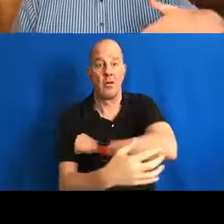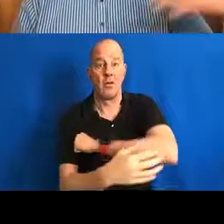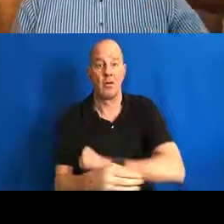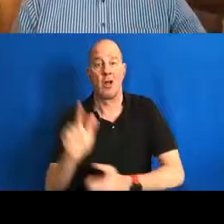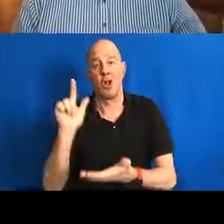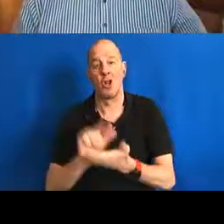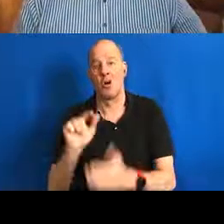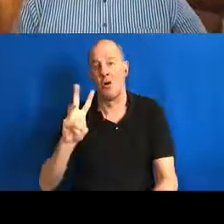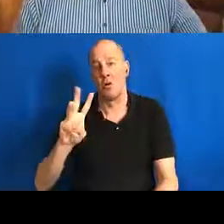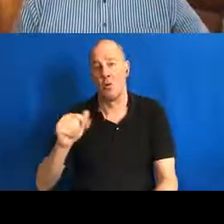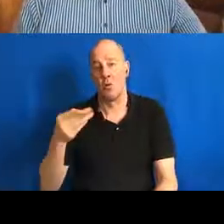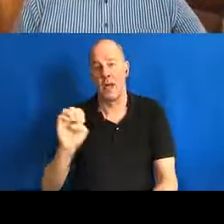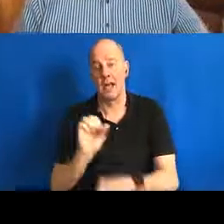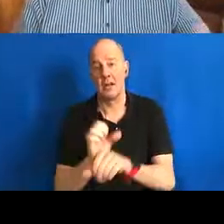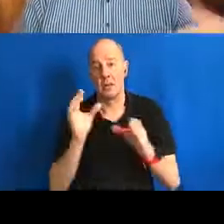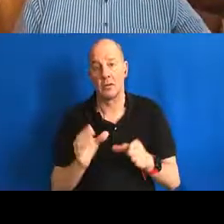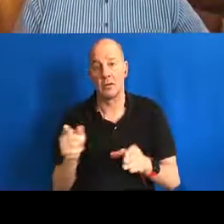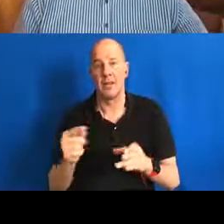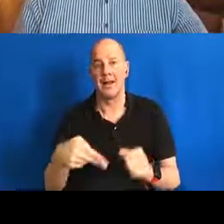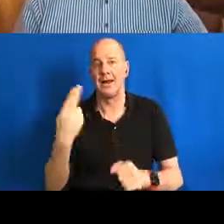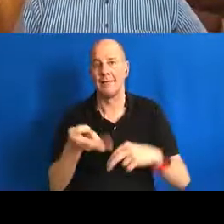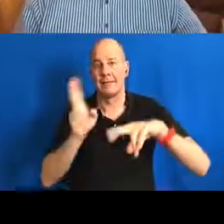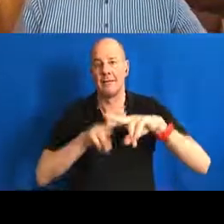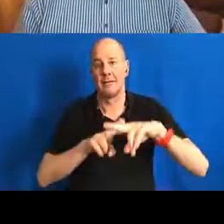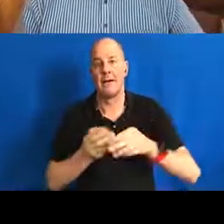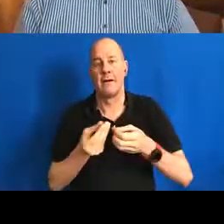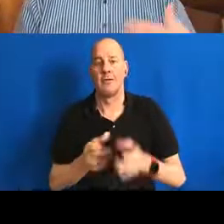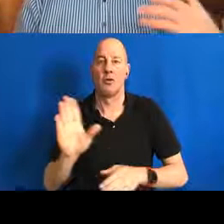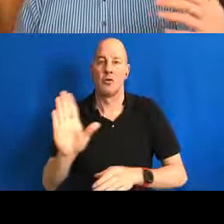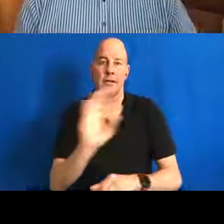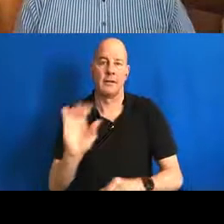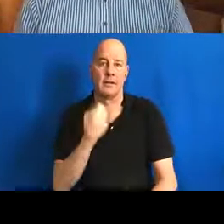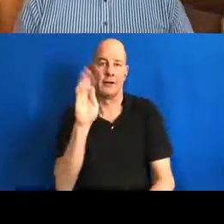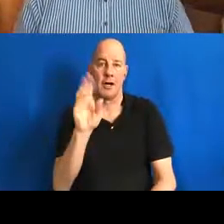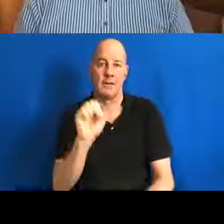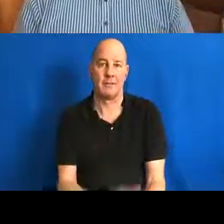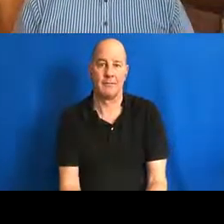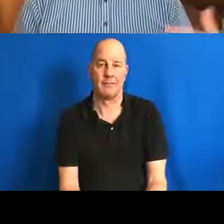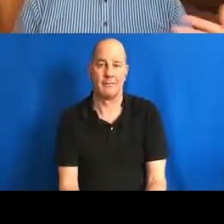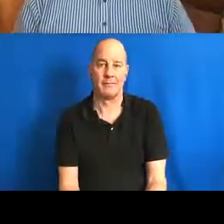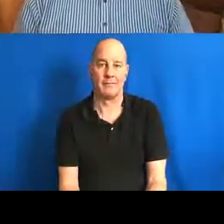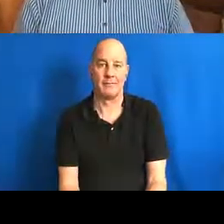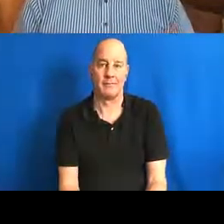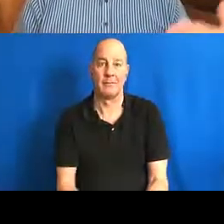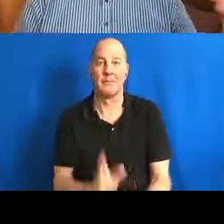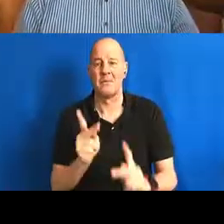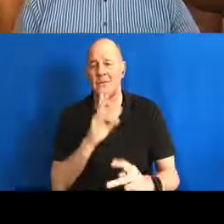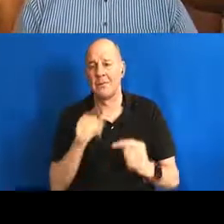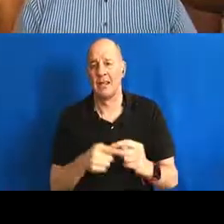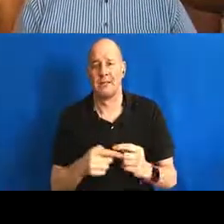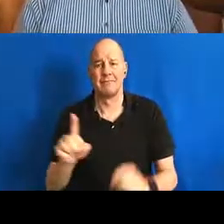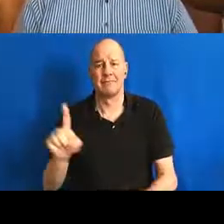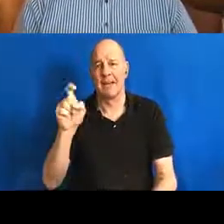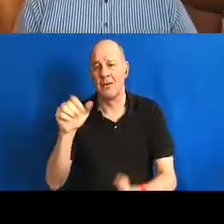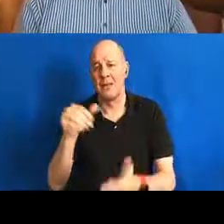the highest increase of job loss in our communities. People have talked about hundreds of thousands, over